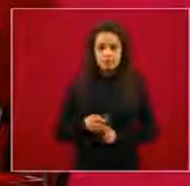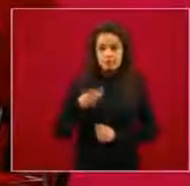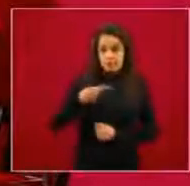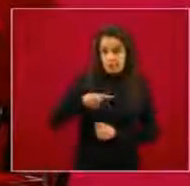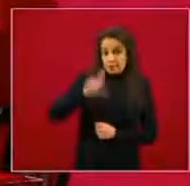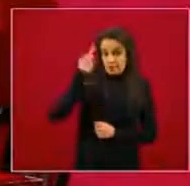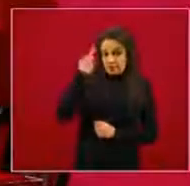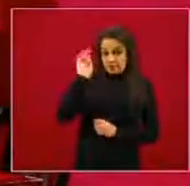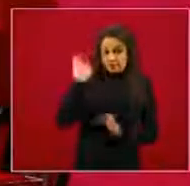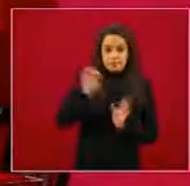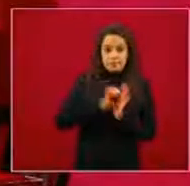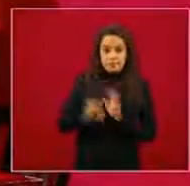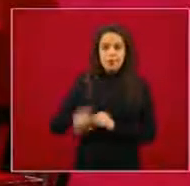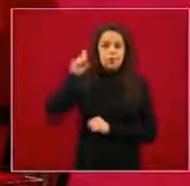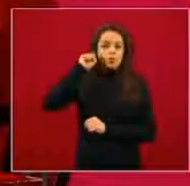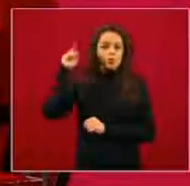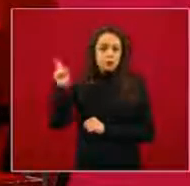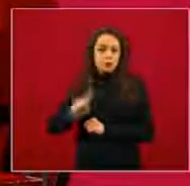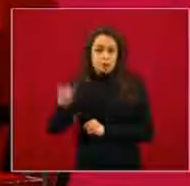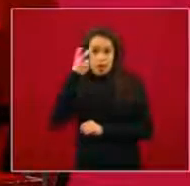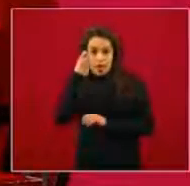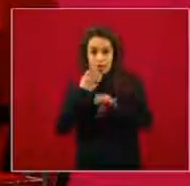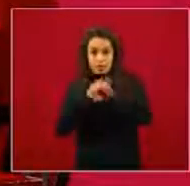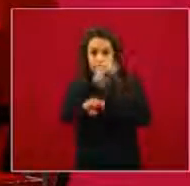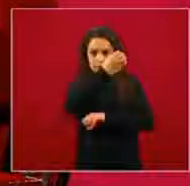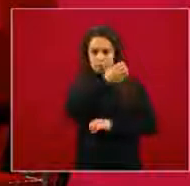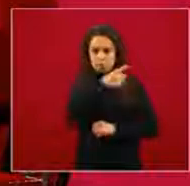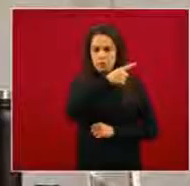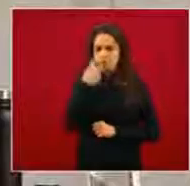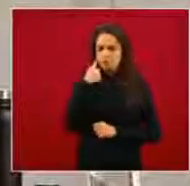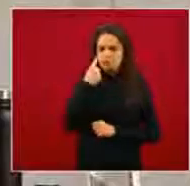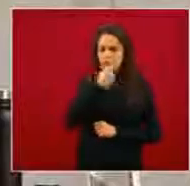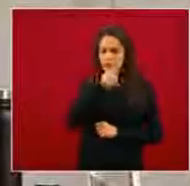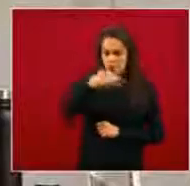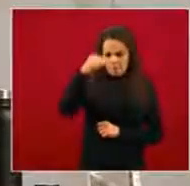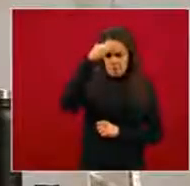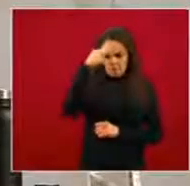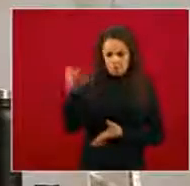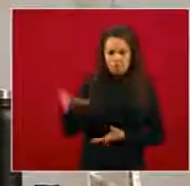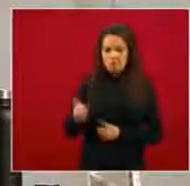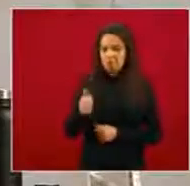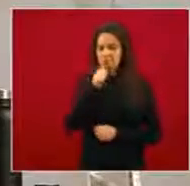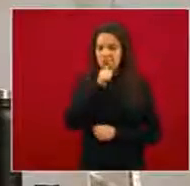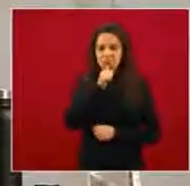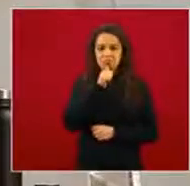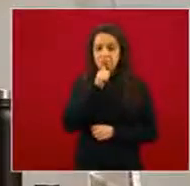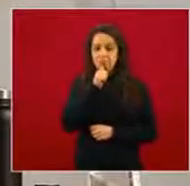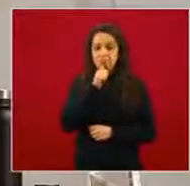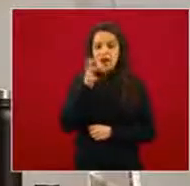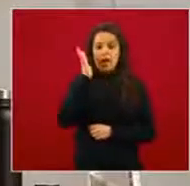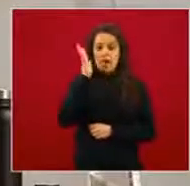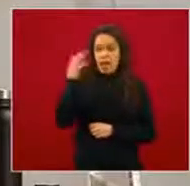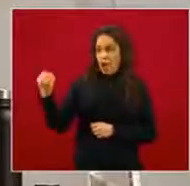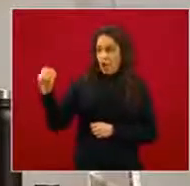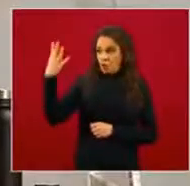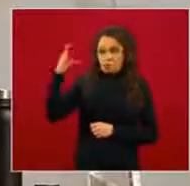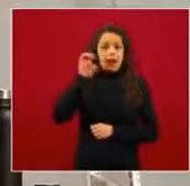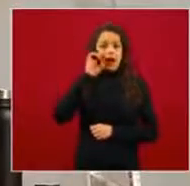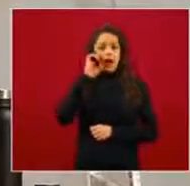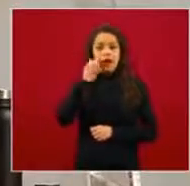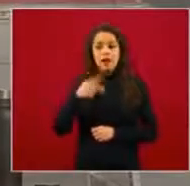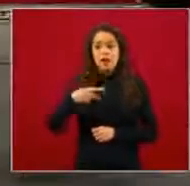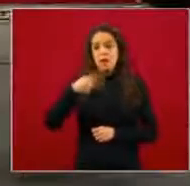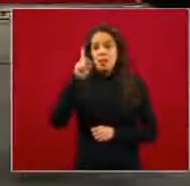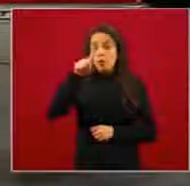But if that state, for instance, Zacatecas, considers that it is not time yet, even when they are in